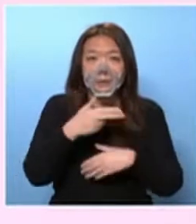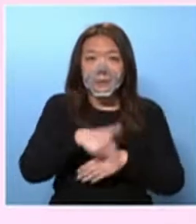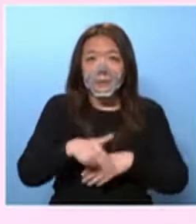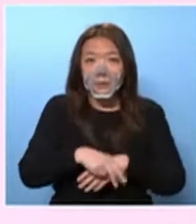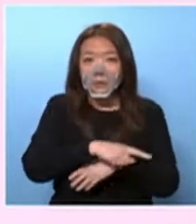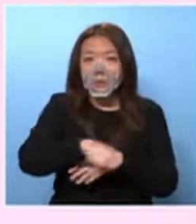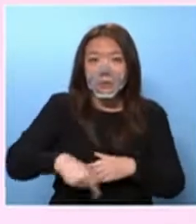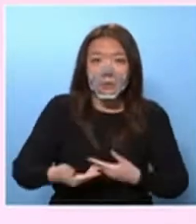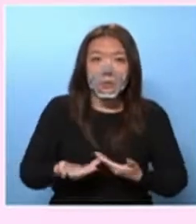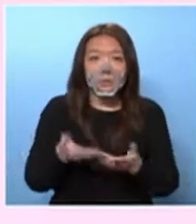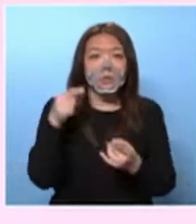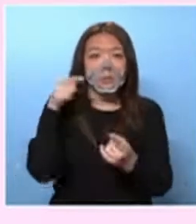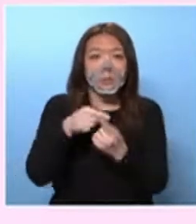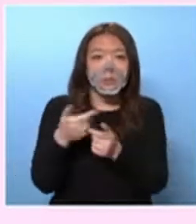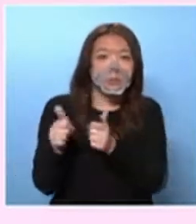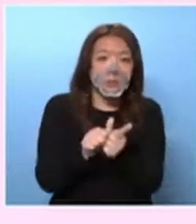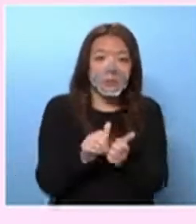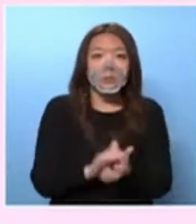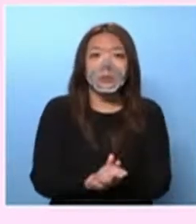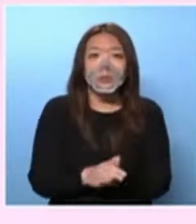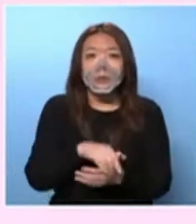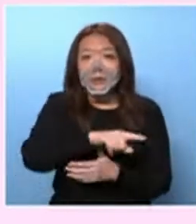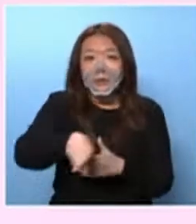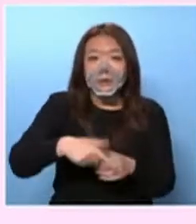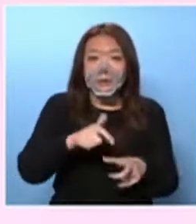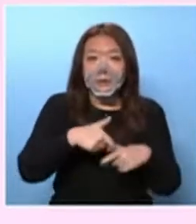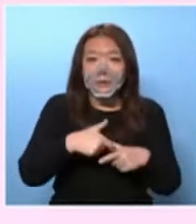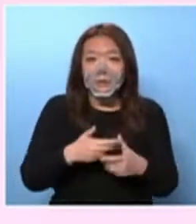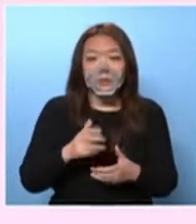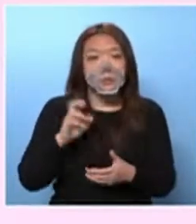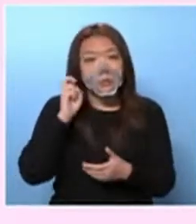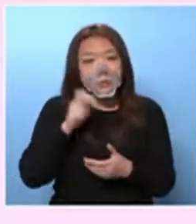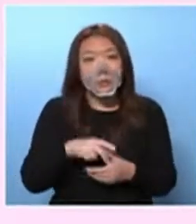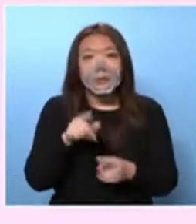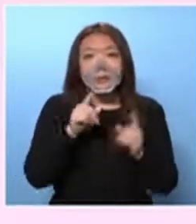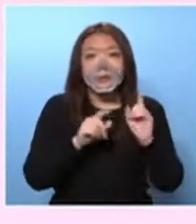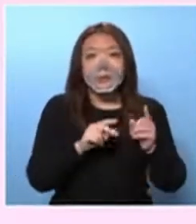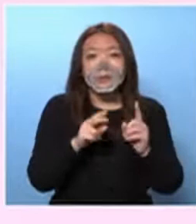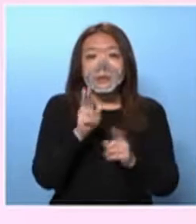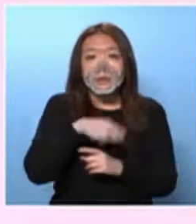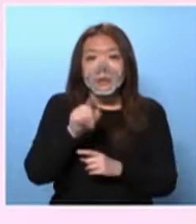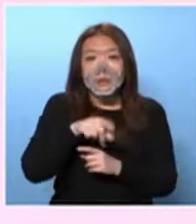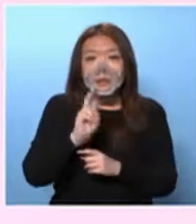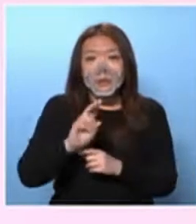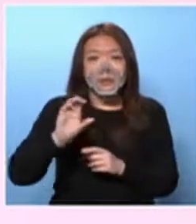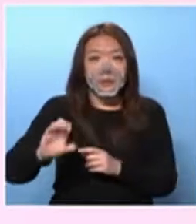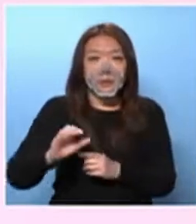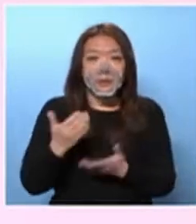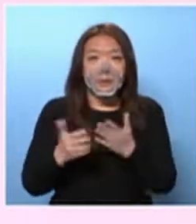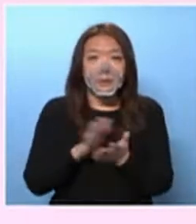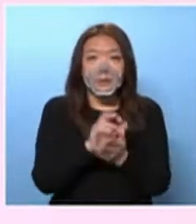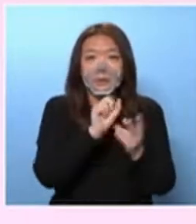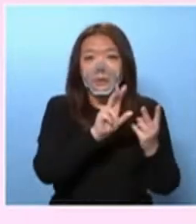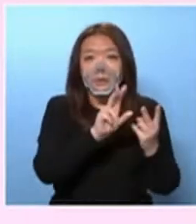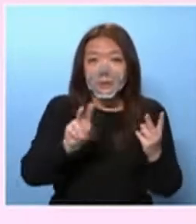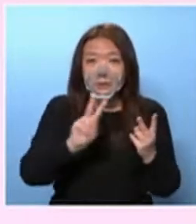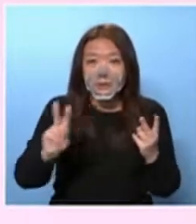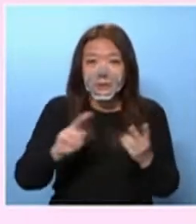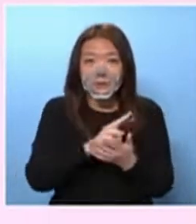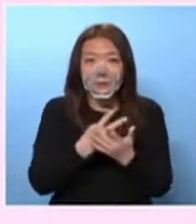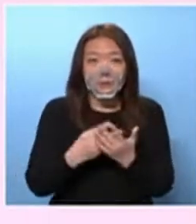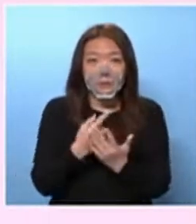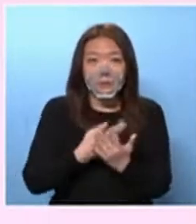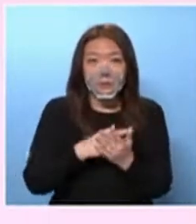supply targets of year 2022-23, revenue from land premium is estimated to be $120 billion, decreasing